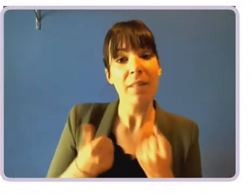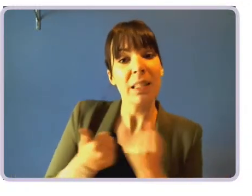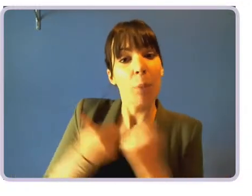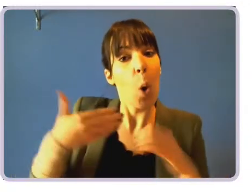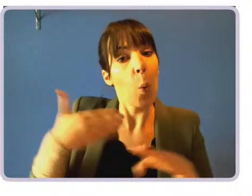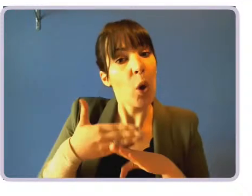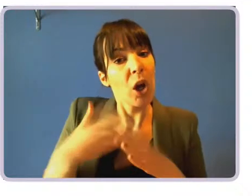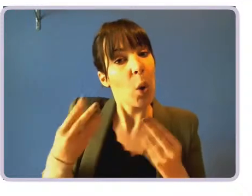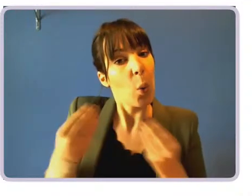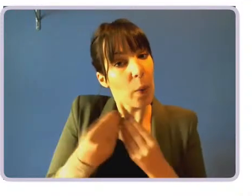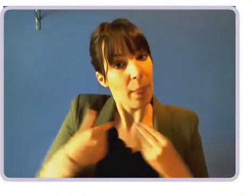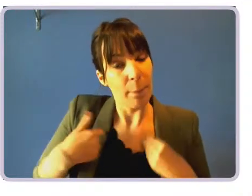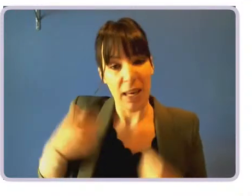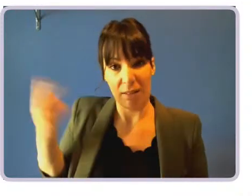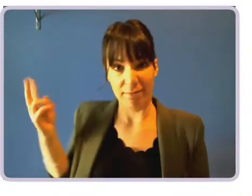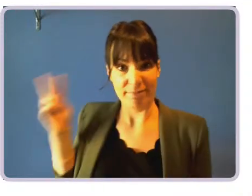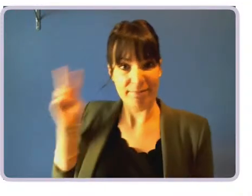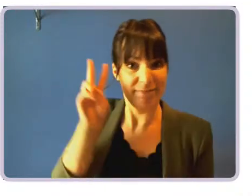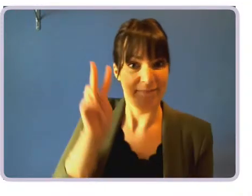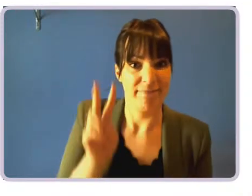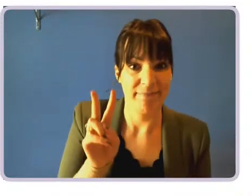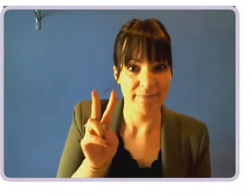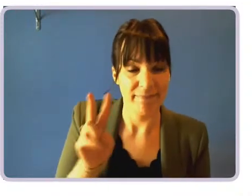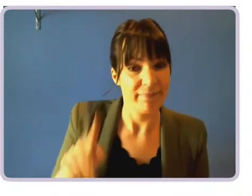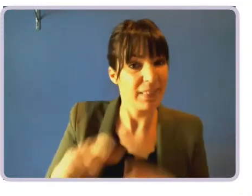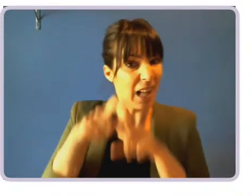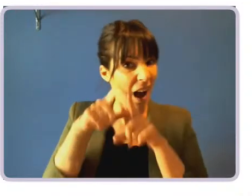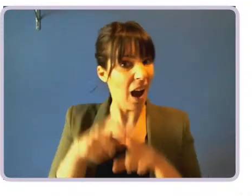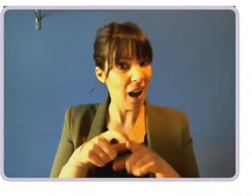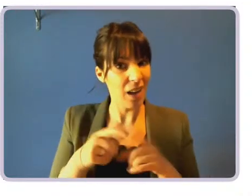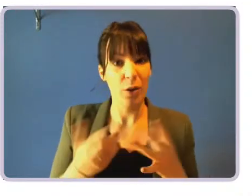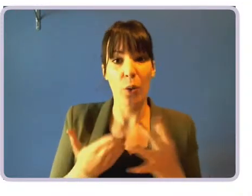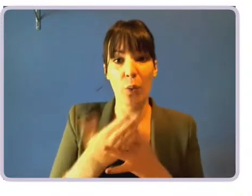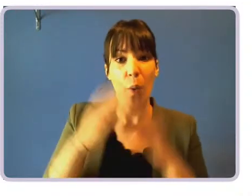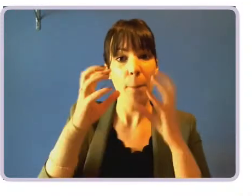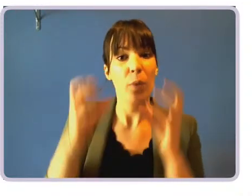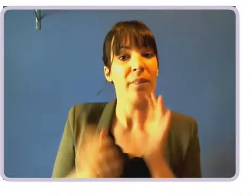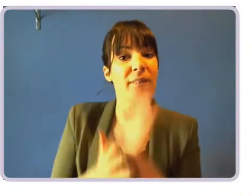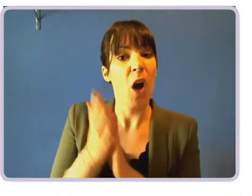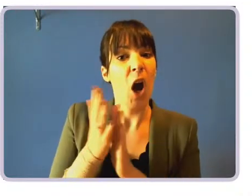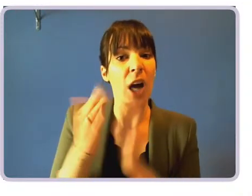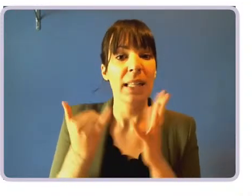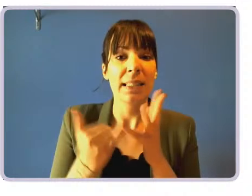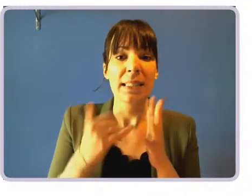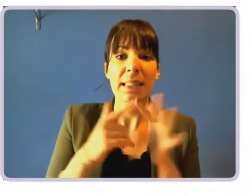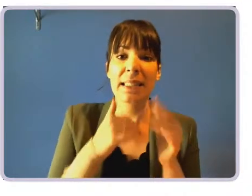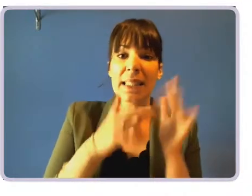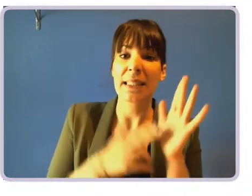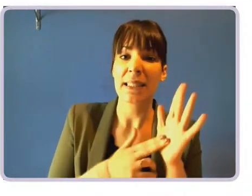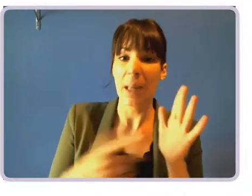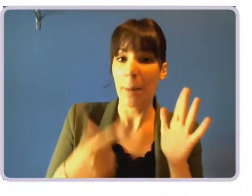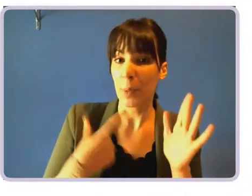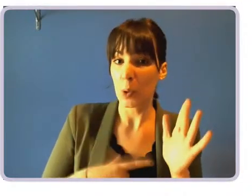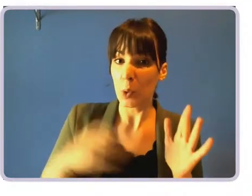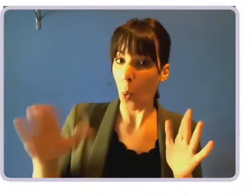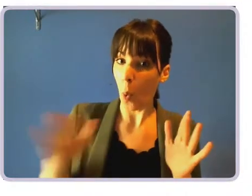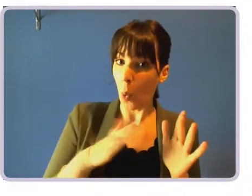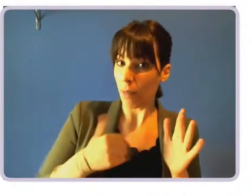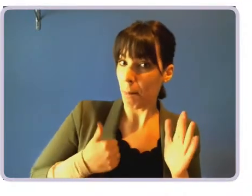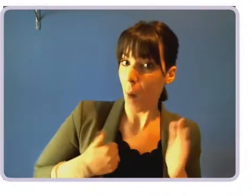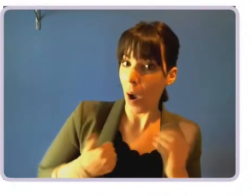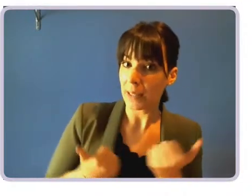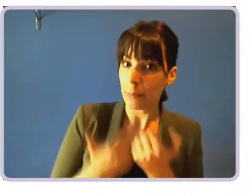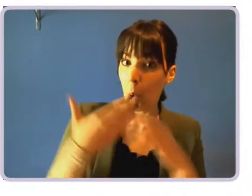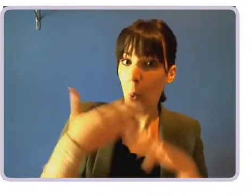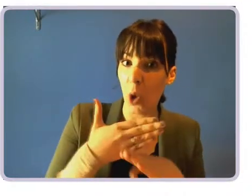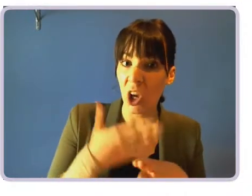tough during the bushfire season because all of my support workers are living in